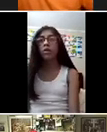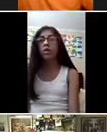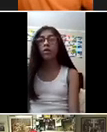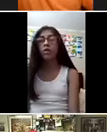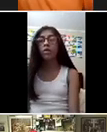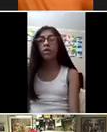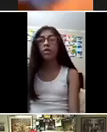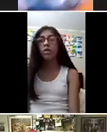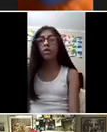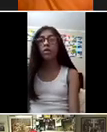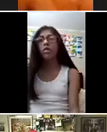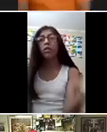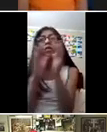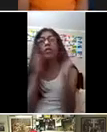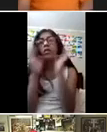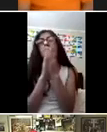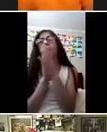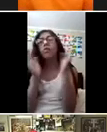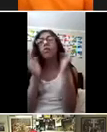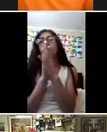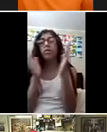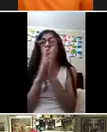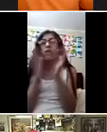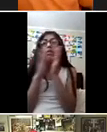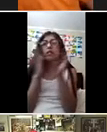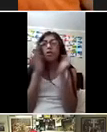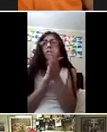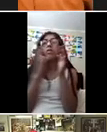you. Yeah, yeah, you guys are awesome.